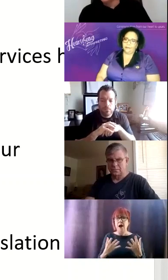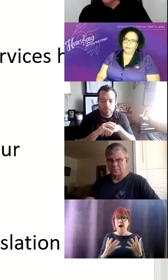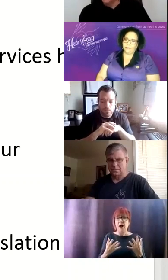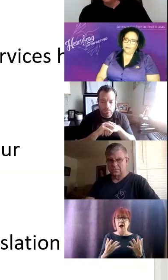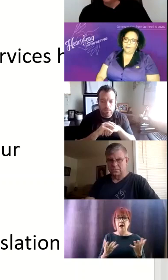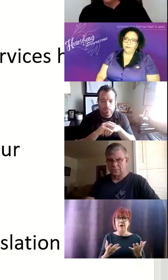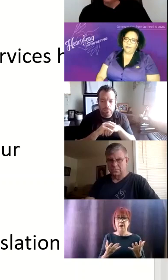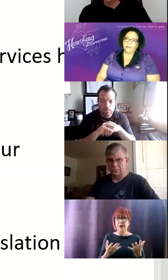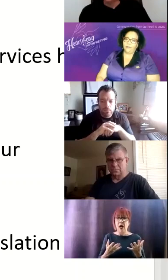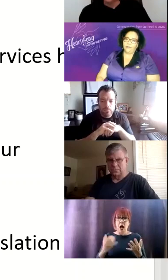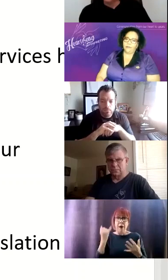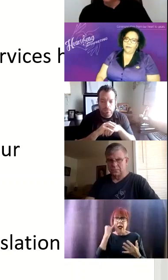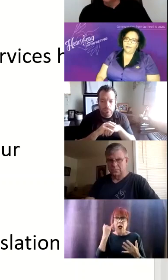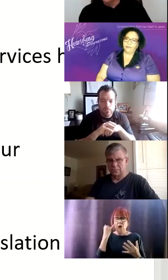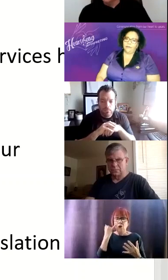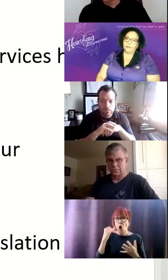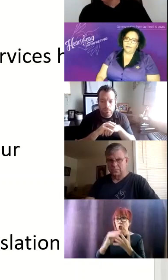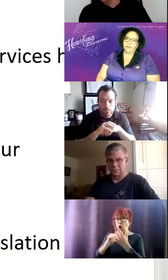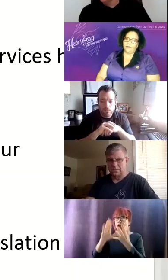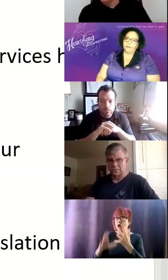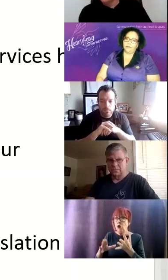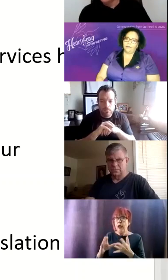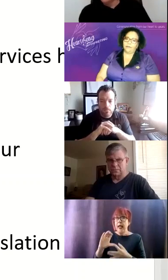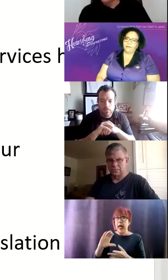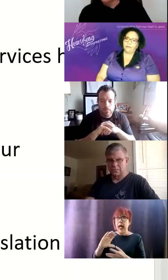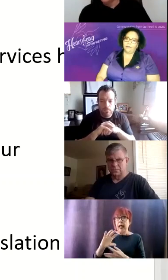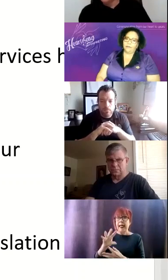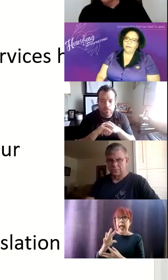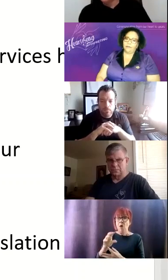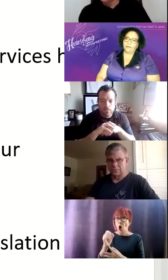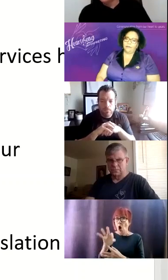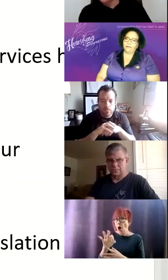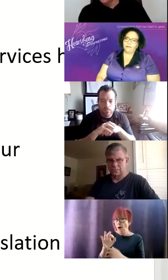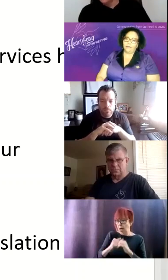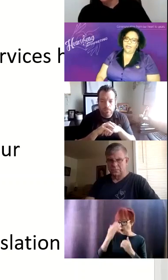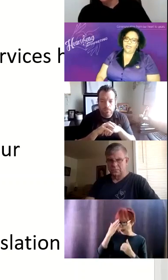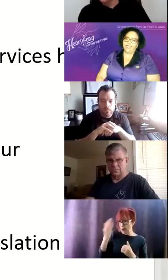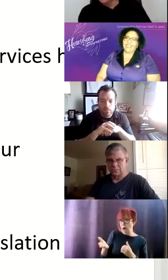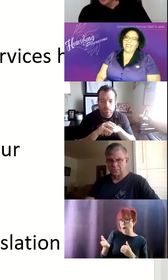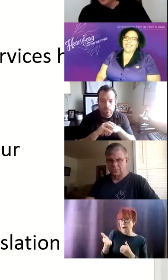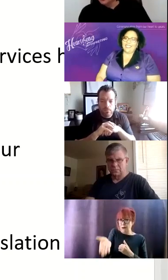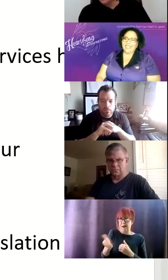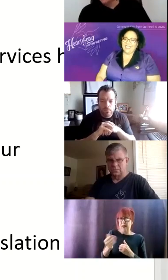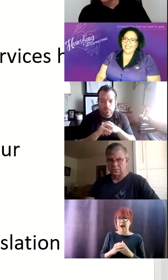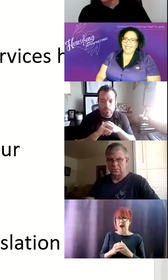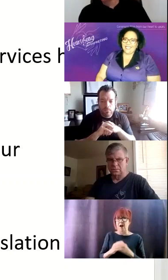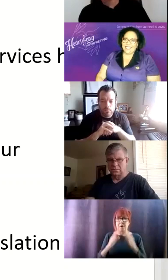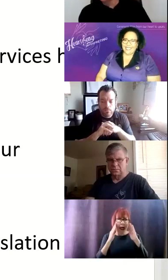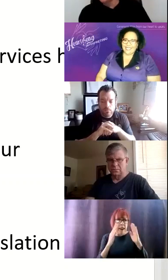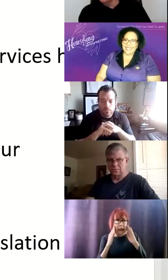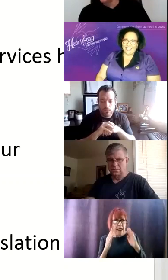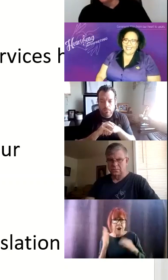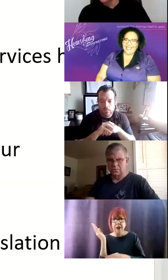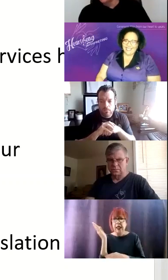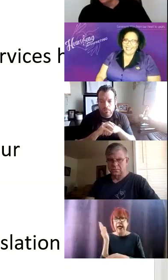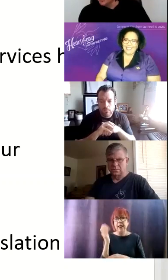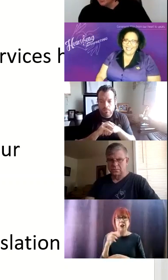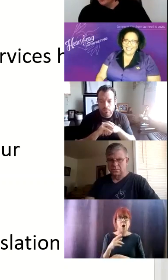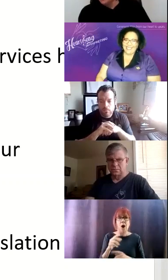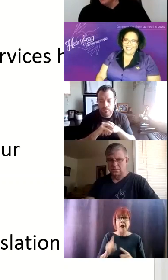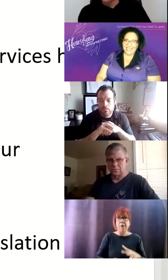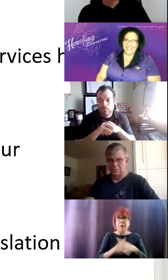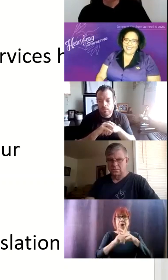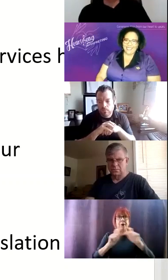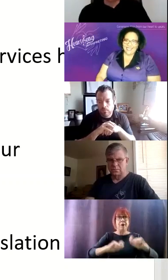their cameras off? How do we know that they're attending to lecture, or if they just merely are just showing